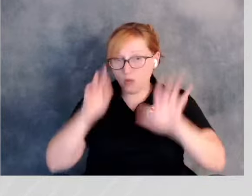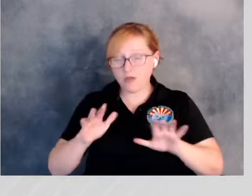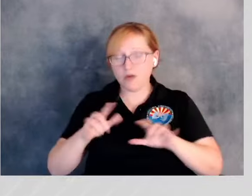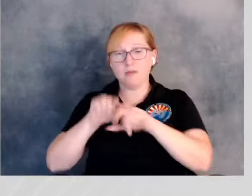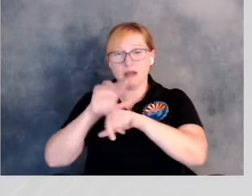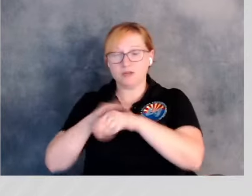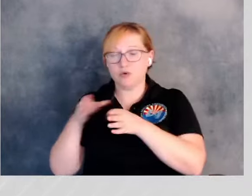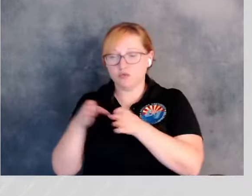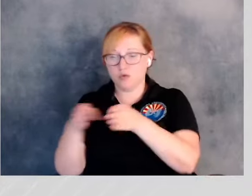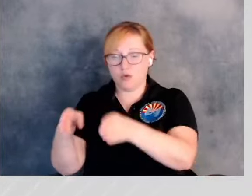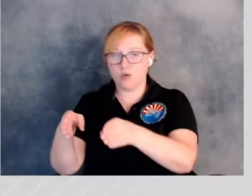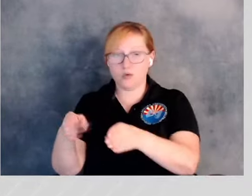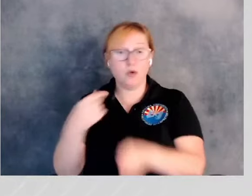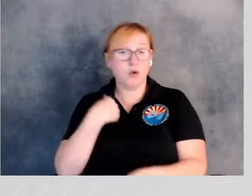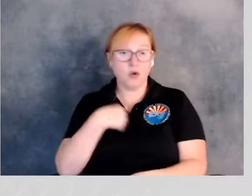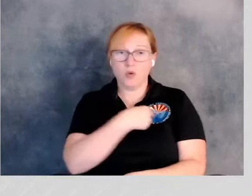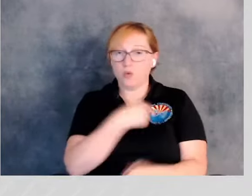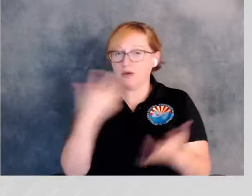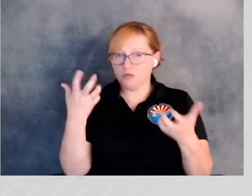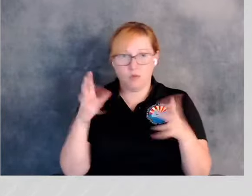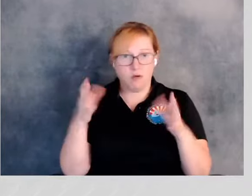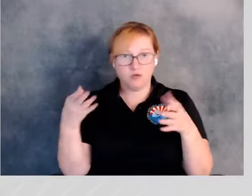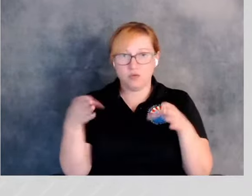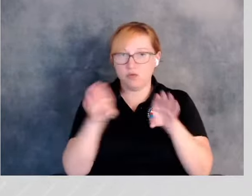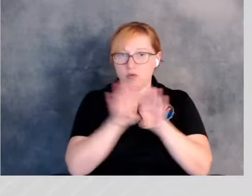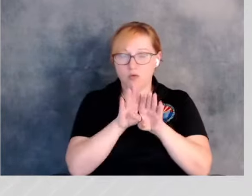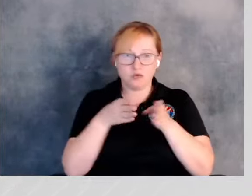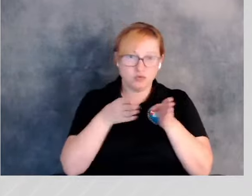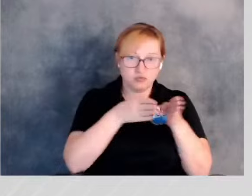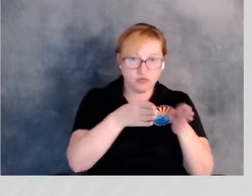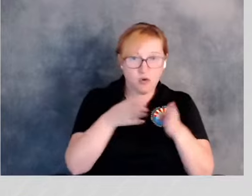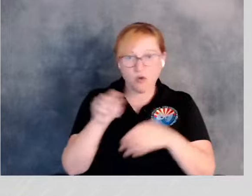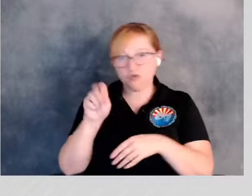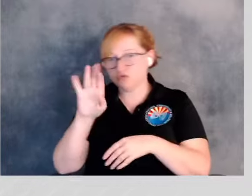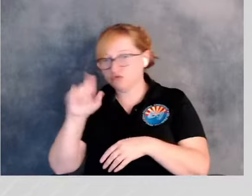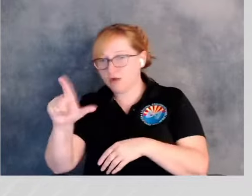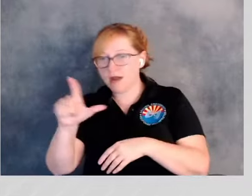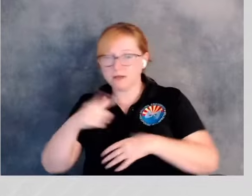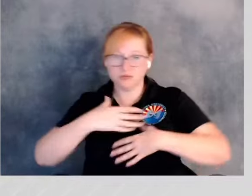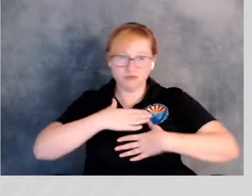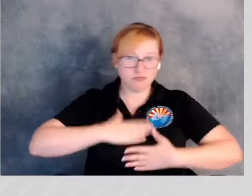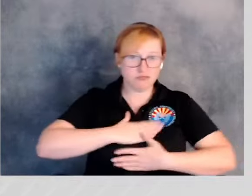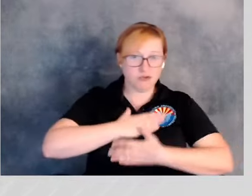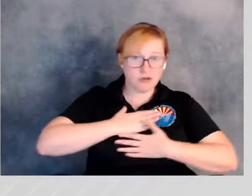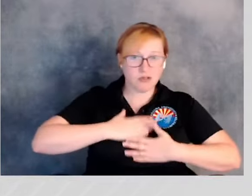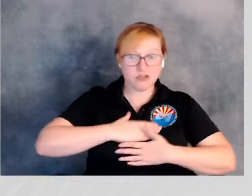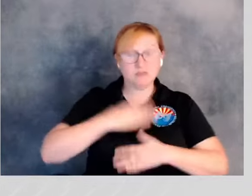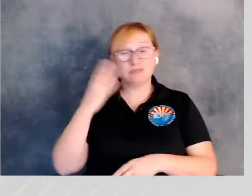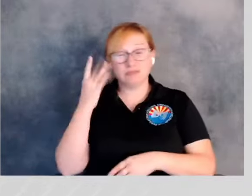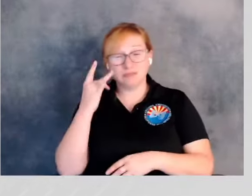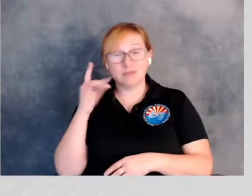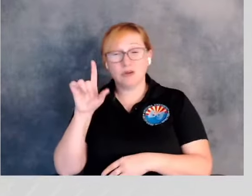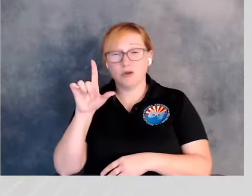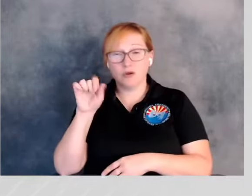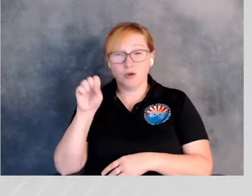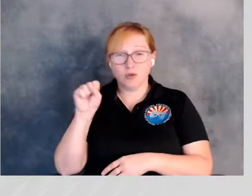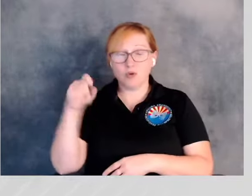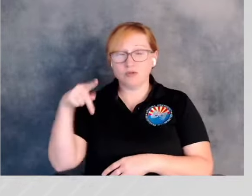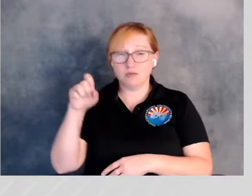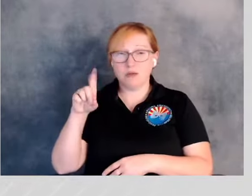of closures to roads, trails, and recreation sites, given the amount of impact that the Los Padres experienced from the